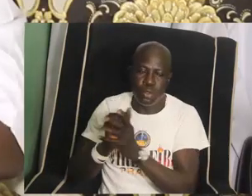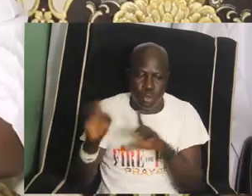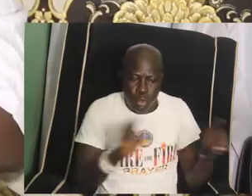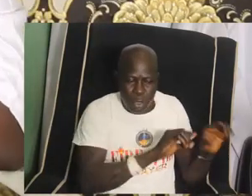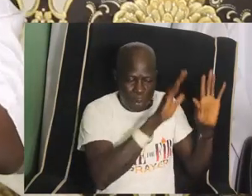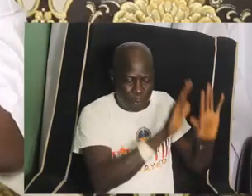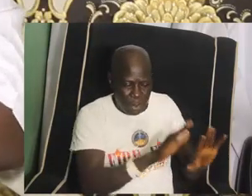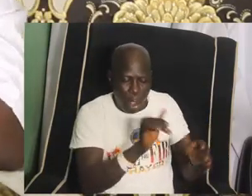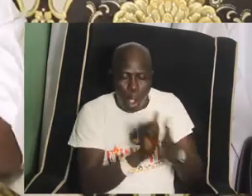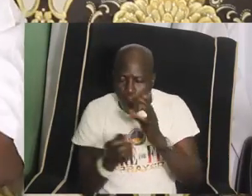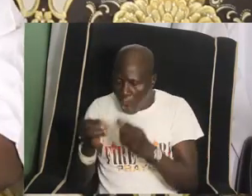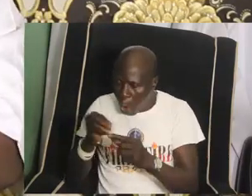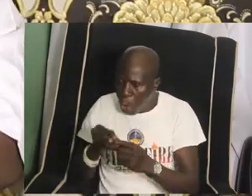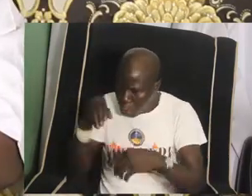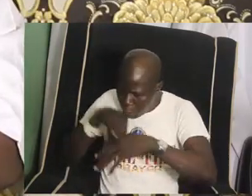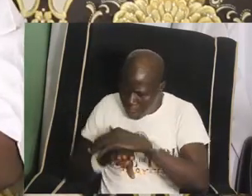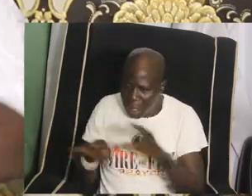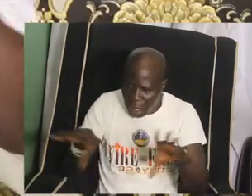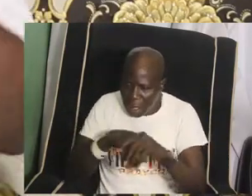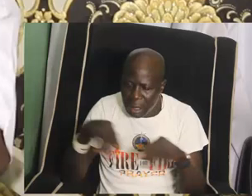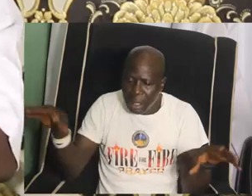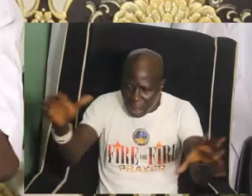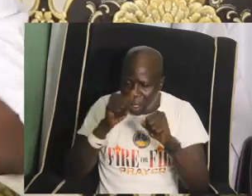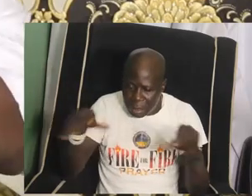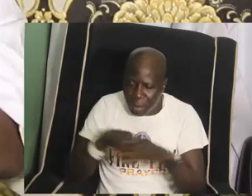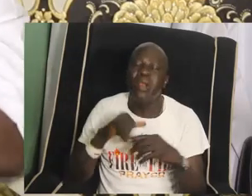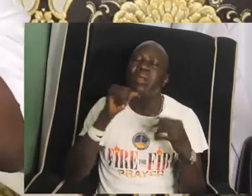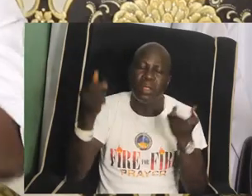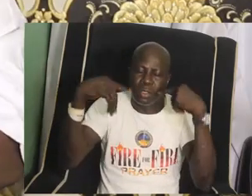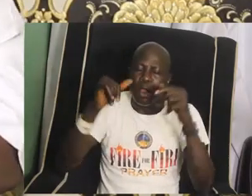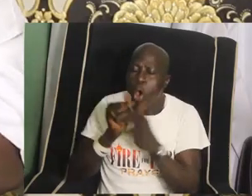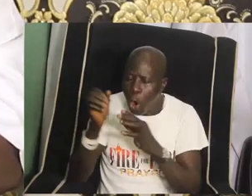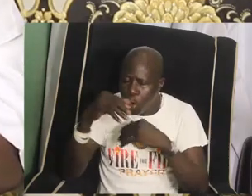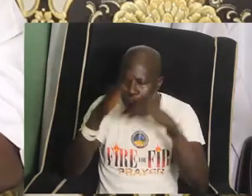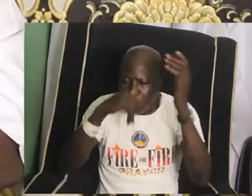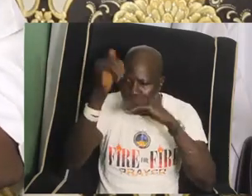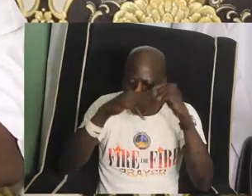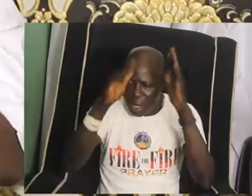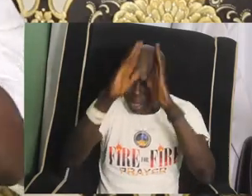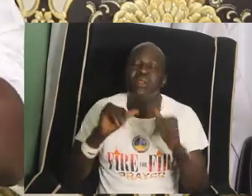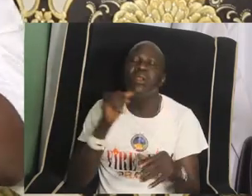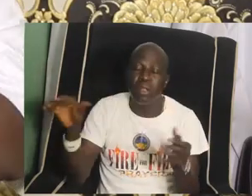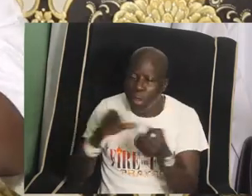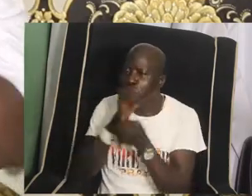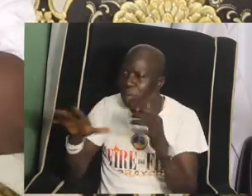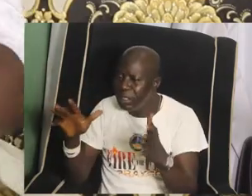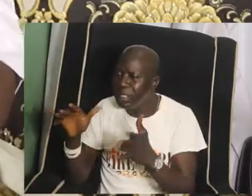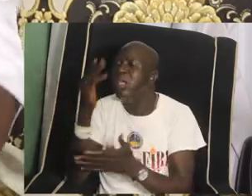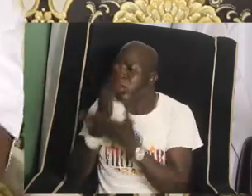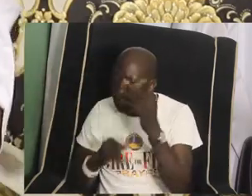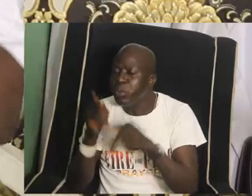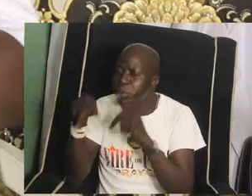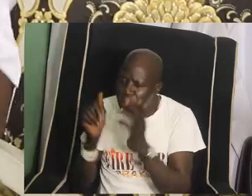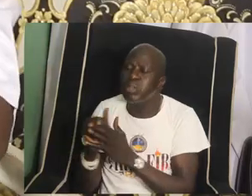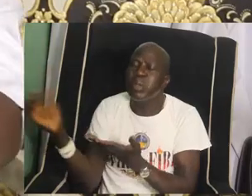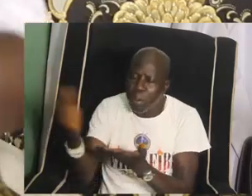don't know what you have done about it. Maybe you get married, you not succeed. You build house, you can't complete it. And many I want to come call up a bear.